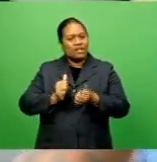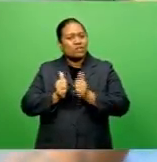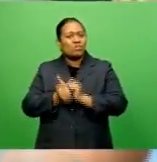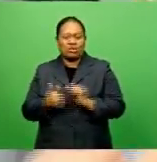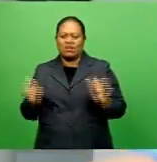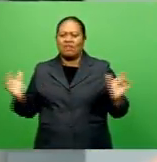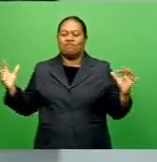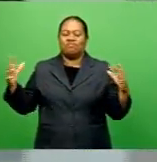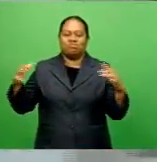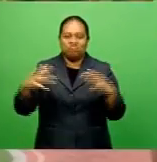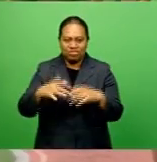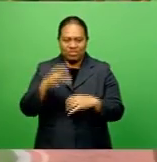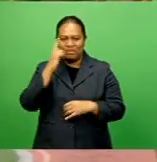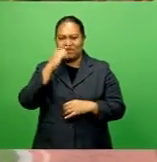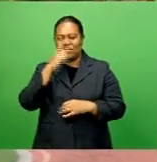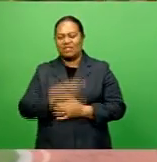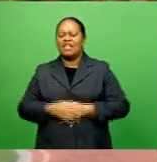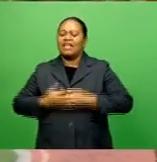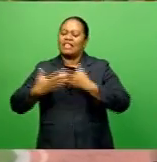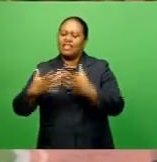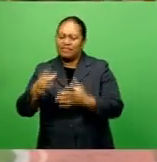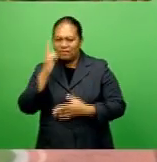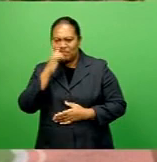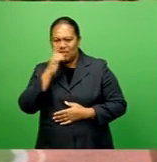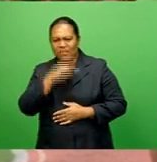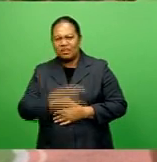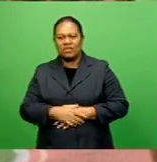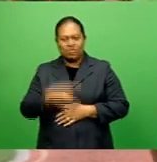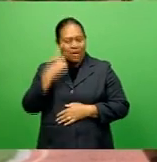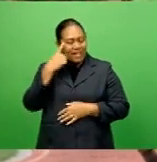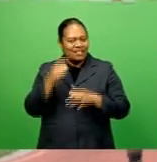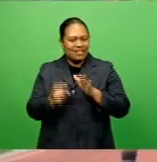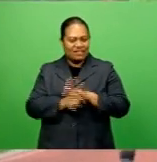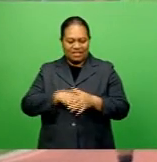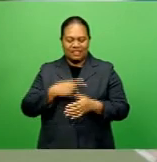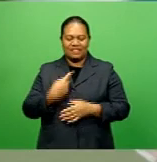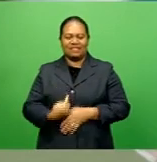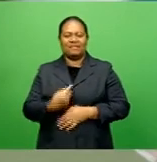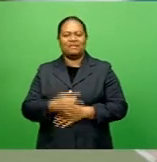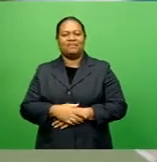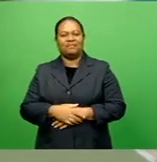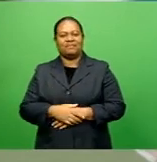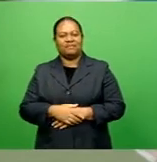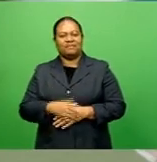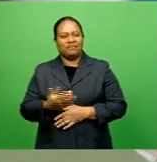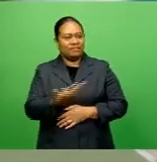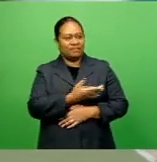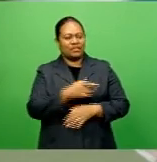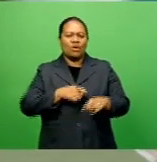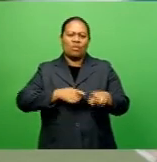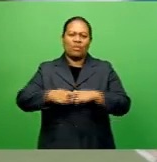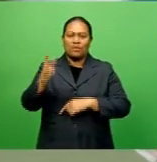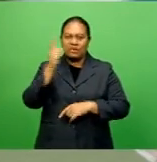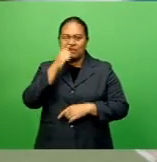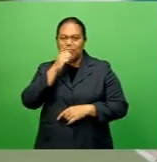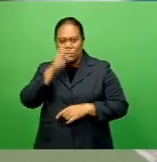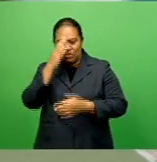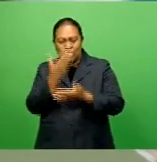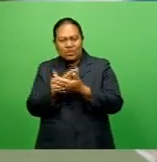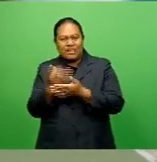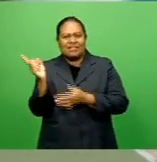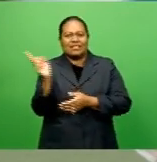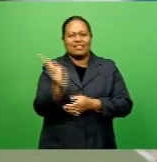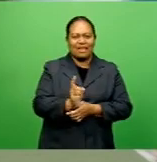people together. Sports give some people a sense of identity. You know, there's been a lot of kids that have come out during the school break that just